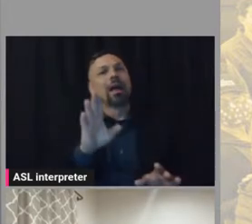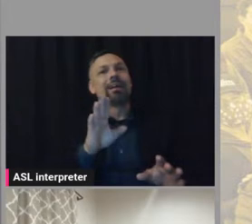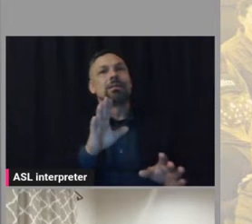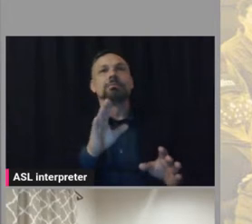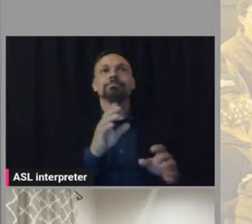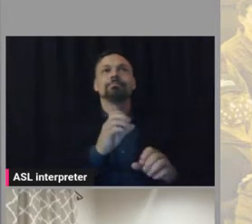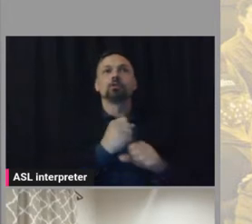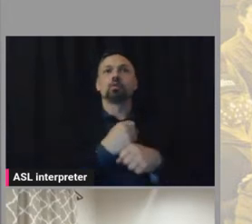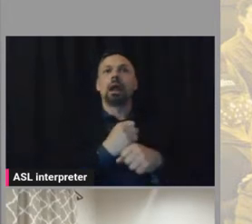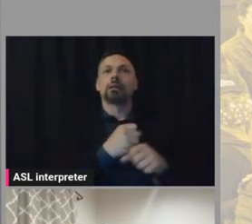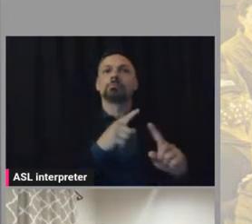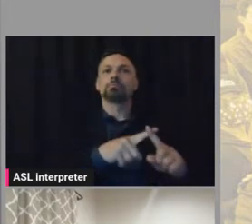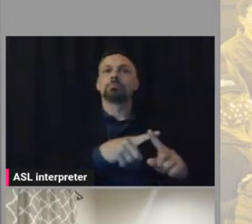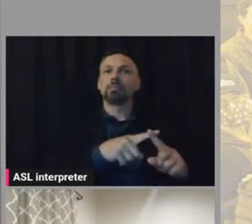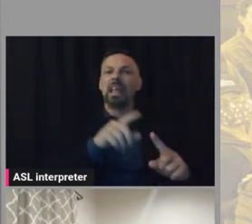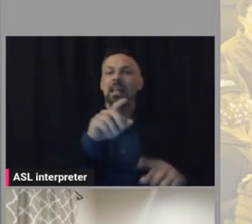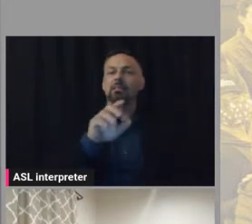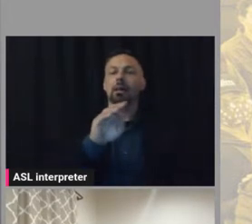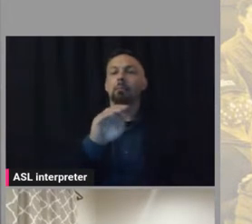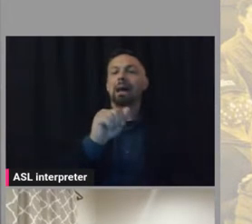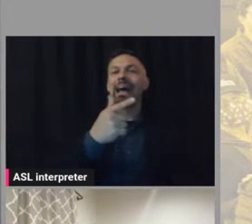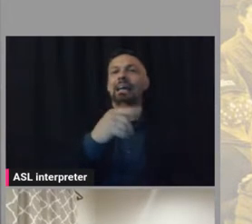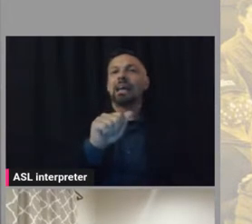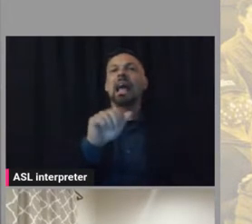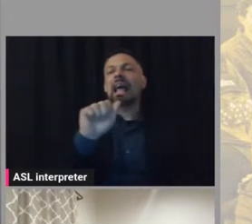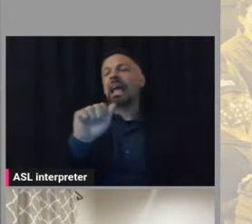front. The next slide.